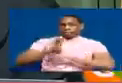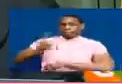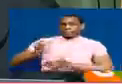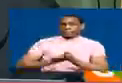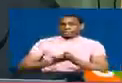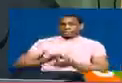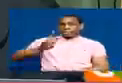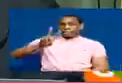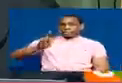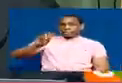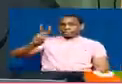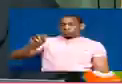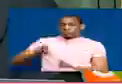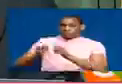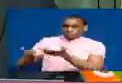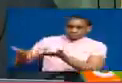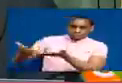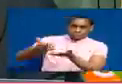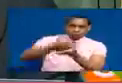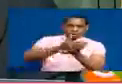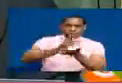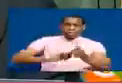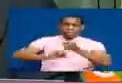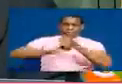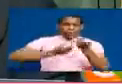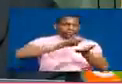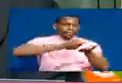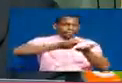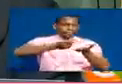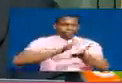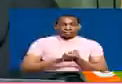Bill 2020 and the collection of endorsement